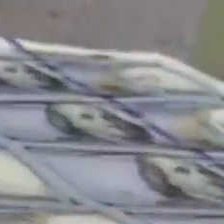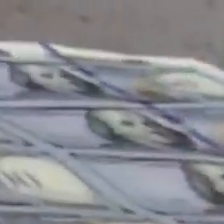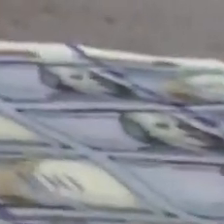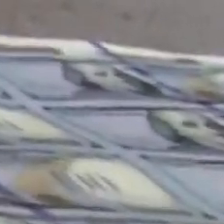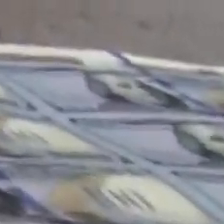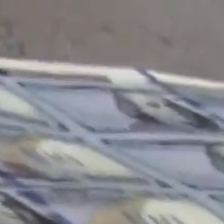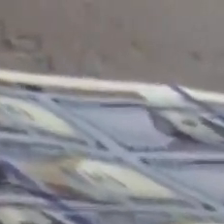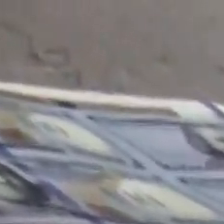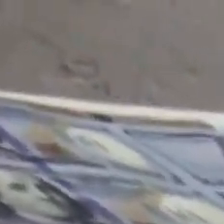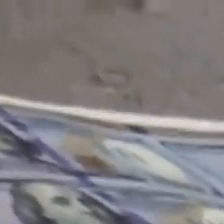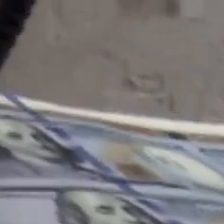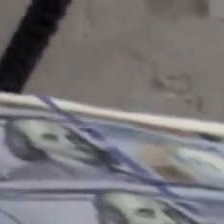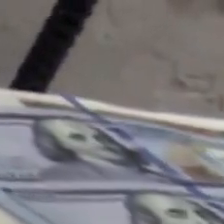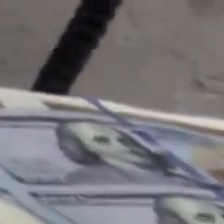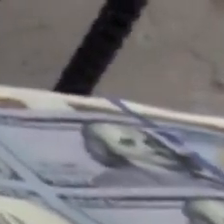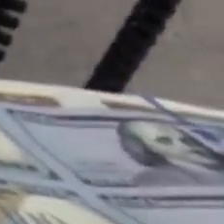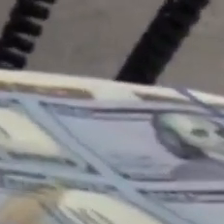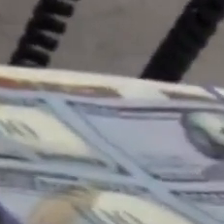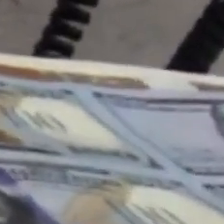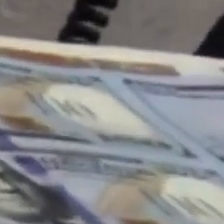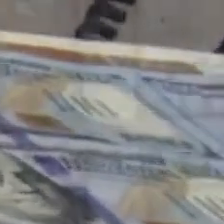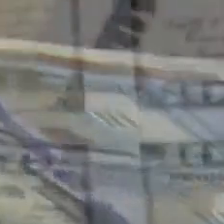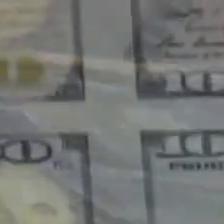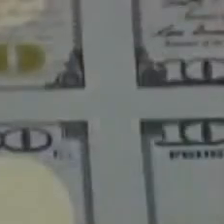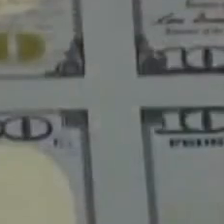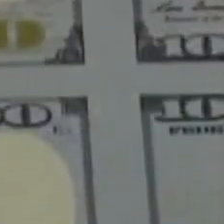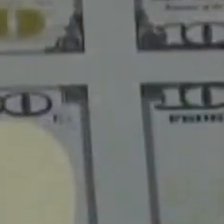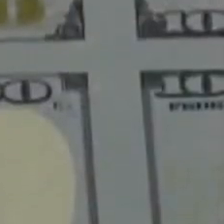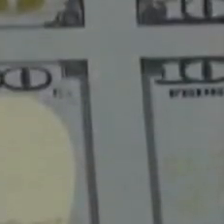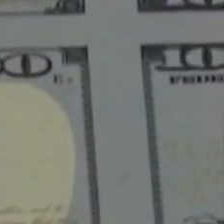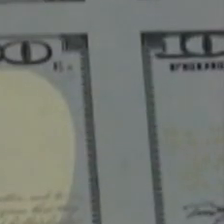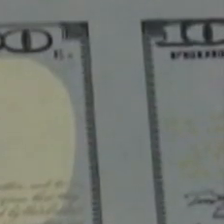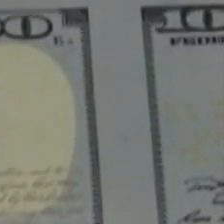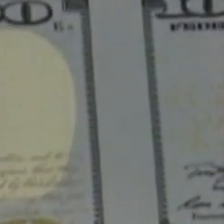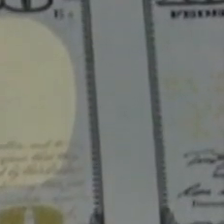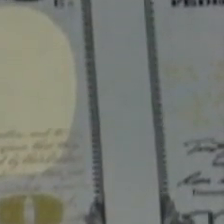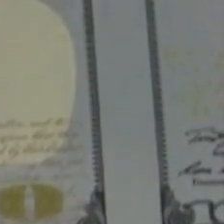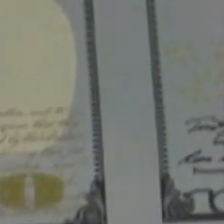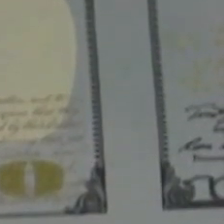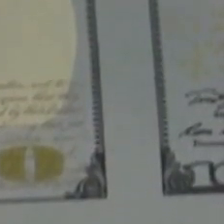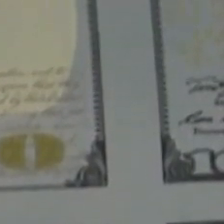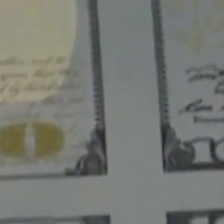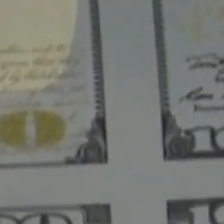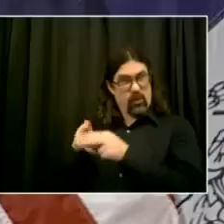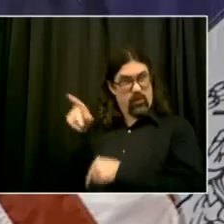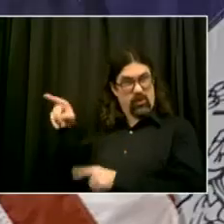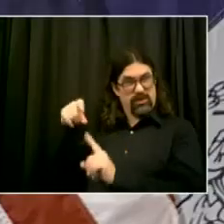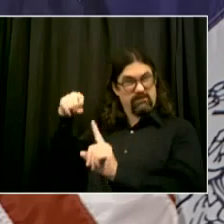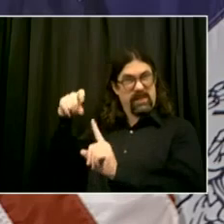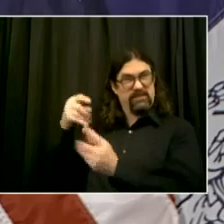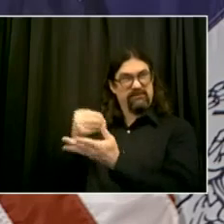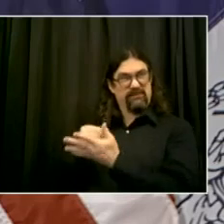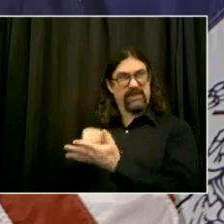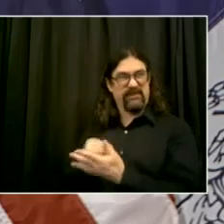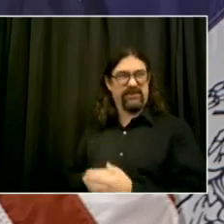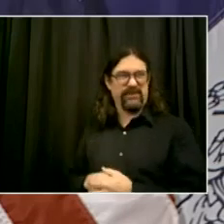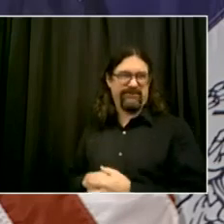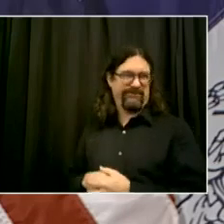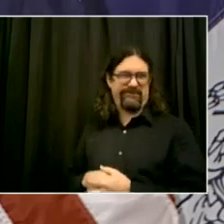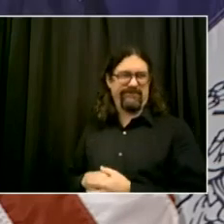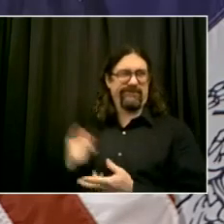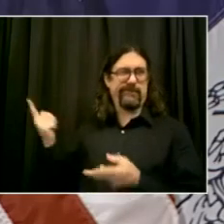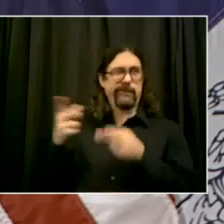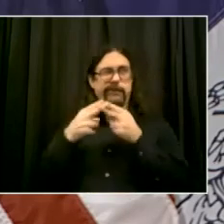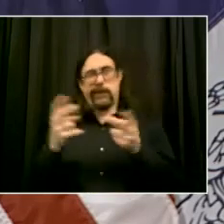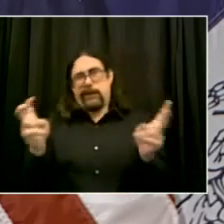conference ripping the $900 billion stimulus package, which does not provide direct relief to cities and states. It's months late, it's